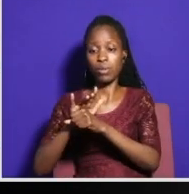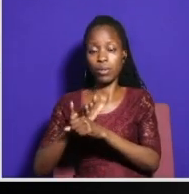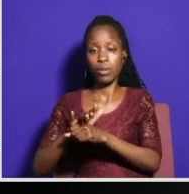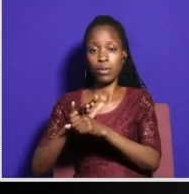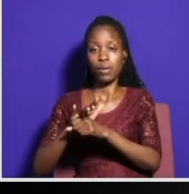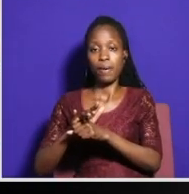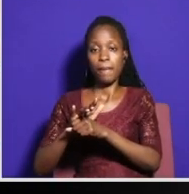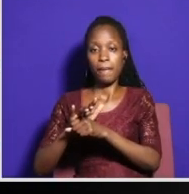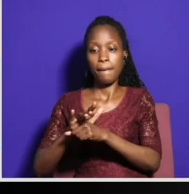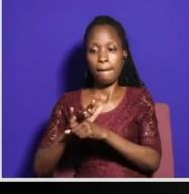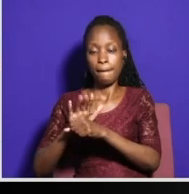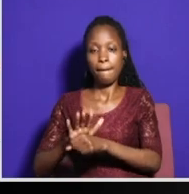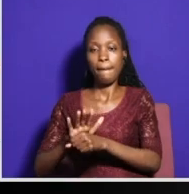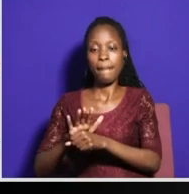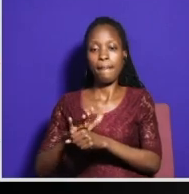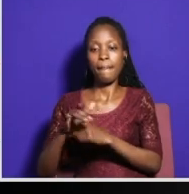tabia nchi.